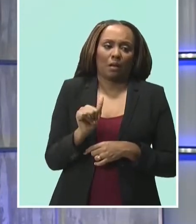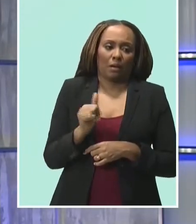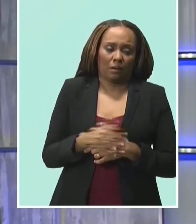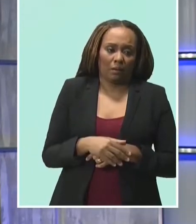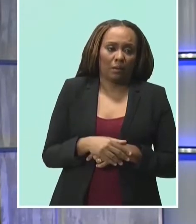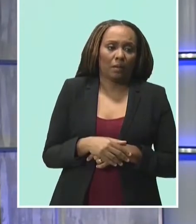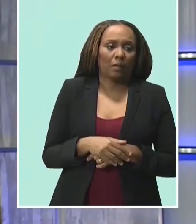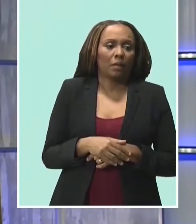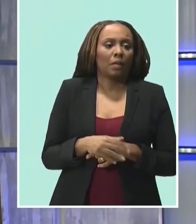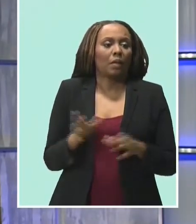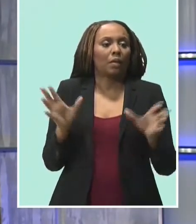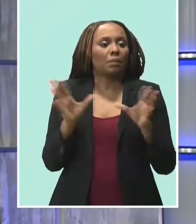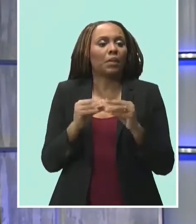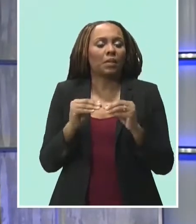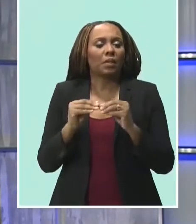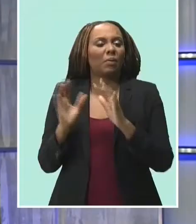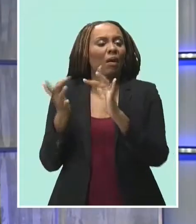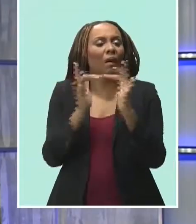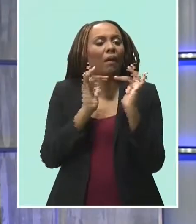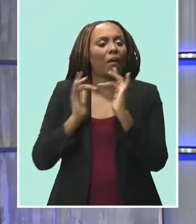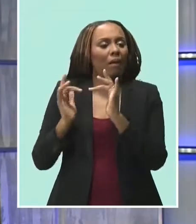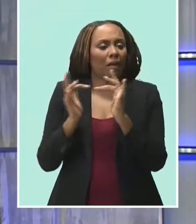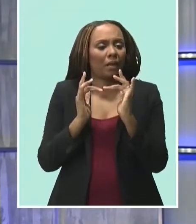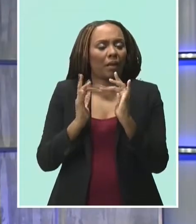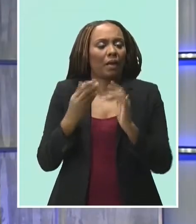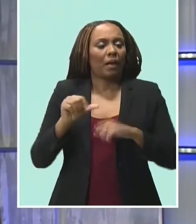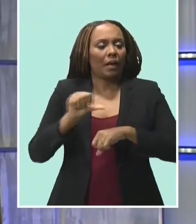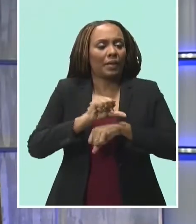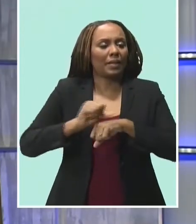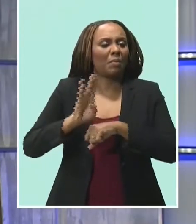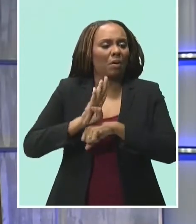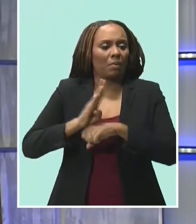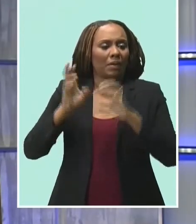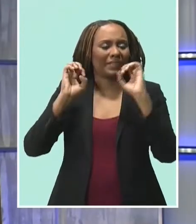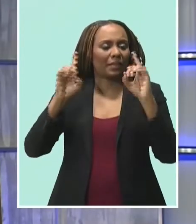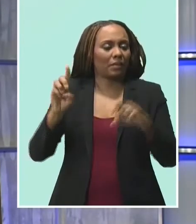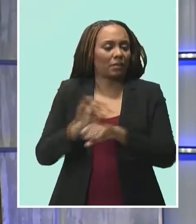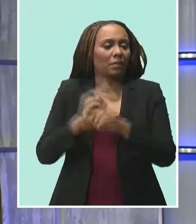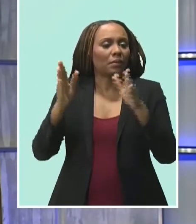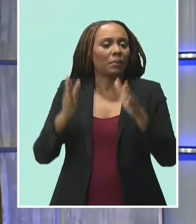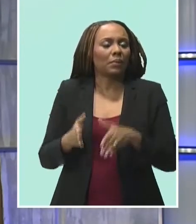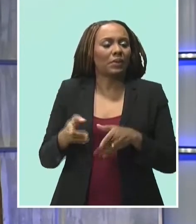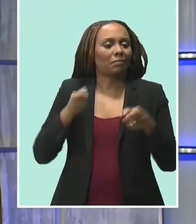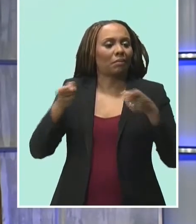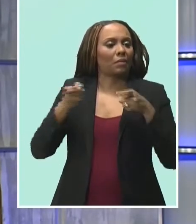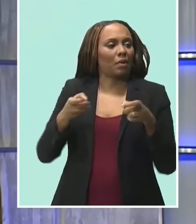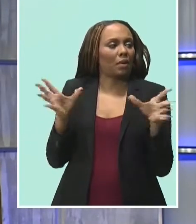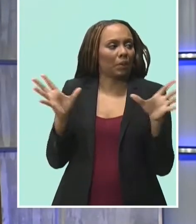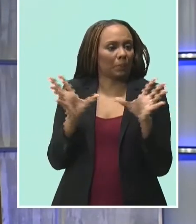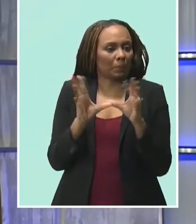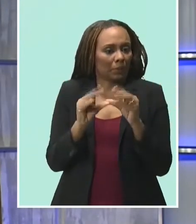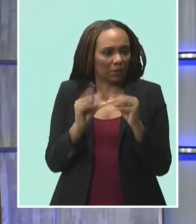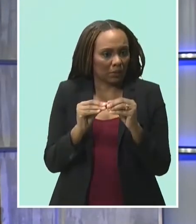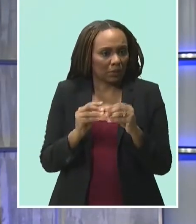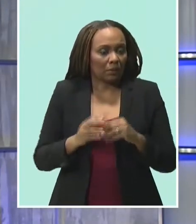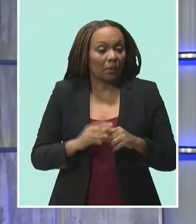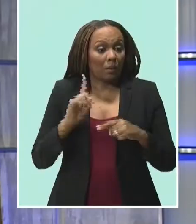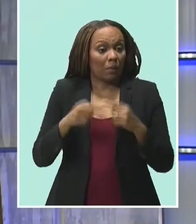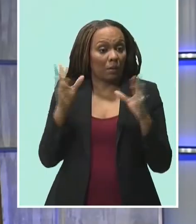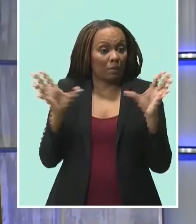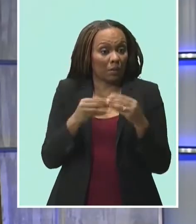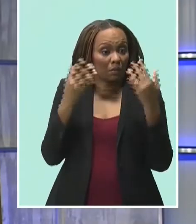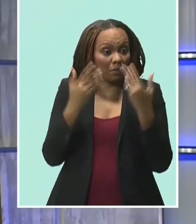exams in July. The meeting was held virtually and chaired by the Antigua and Barbuda Education Minister Michael